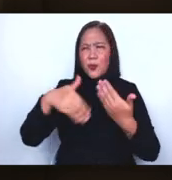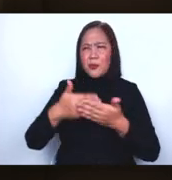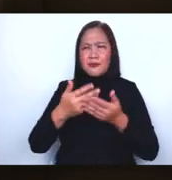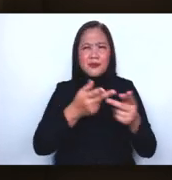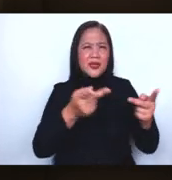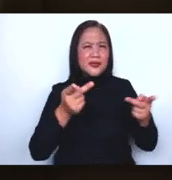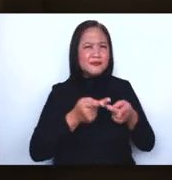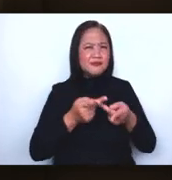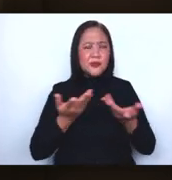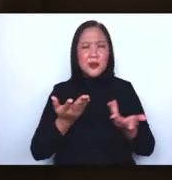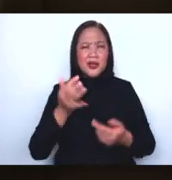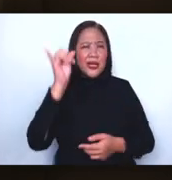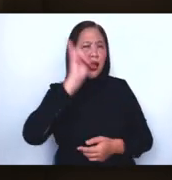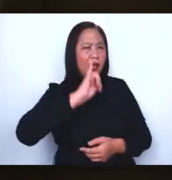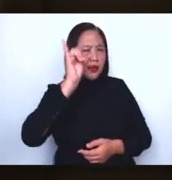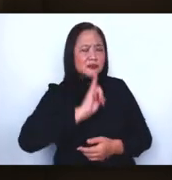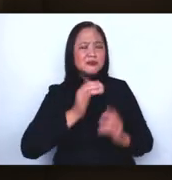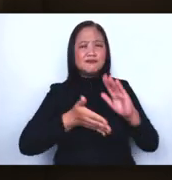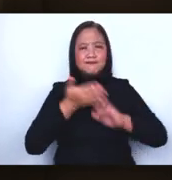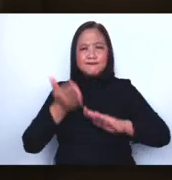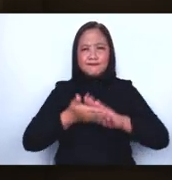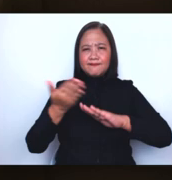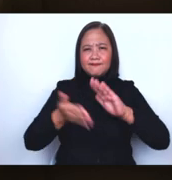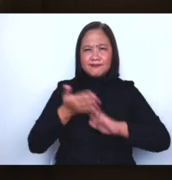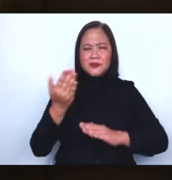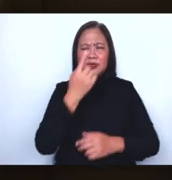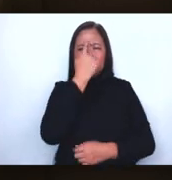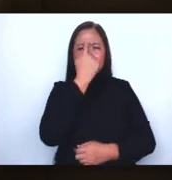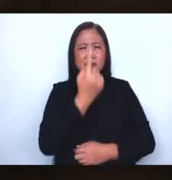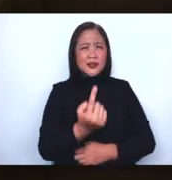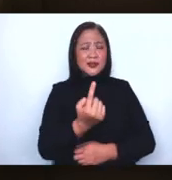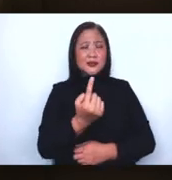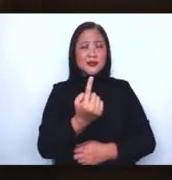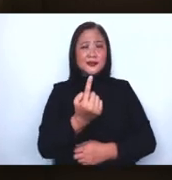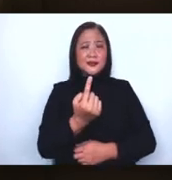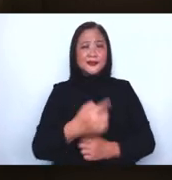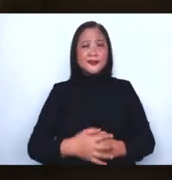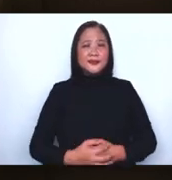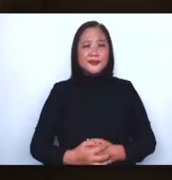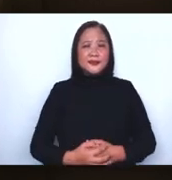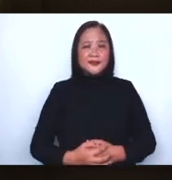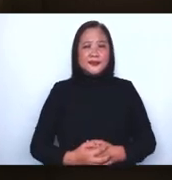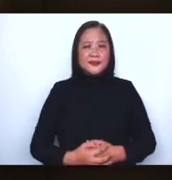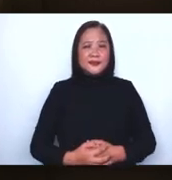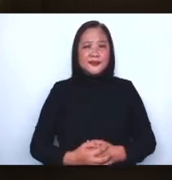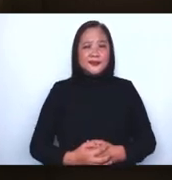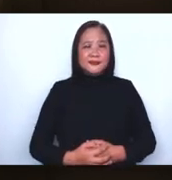searched for it everywhere. In drink, gambling, solitude.